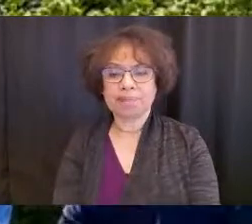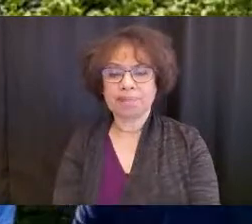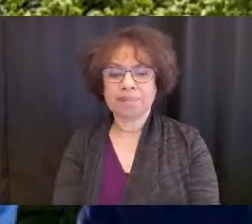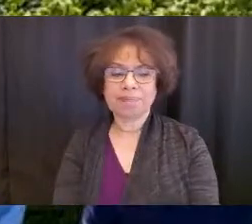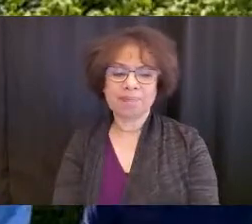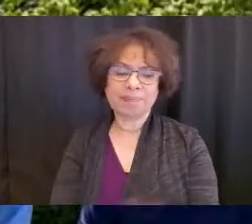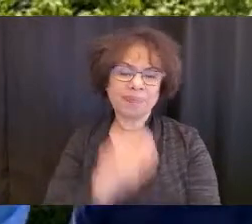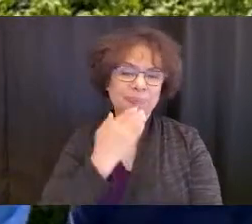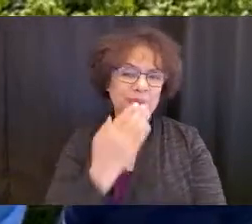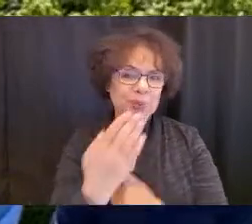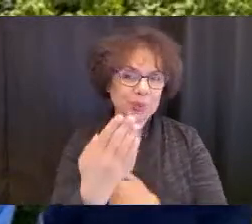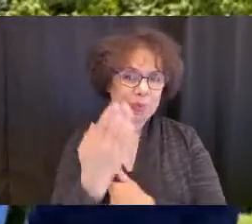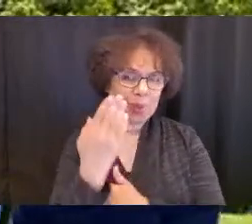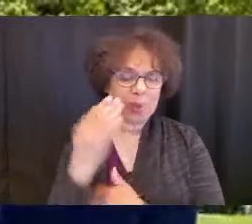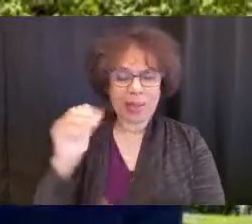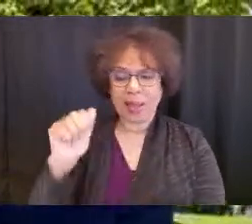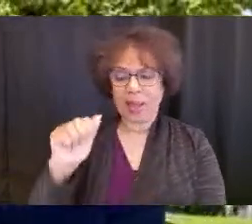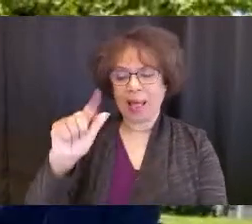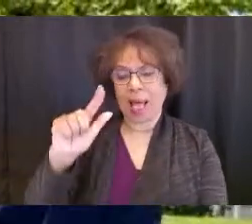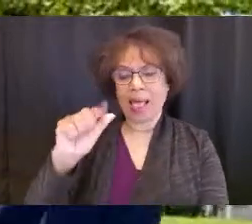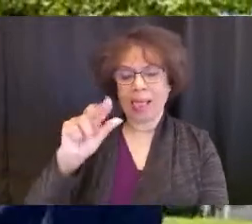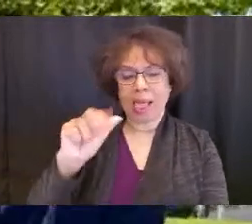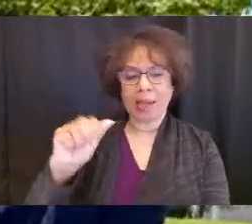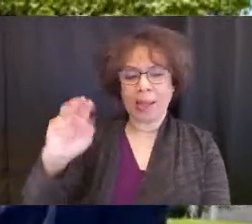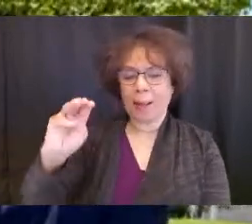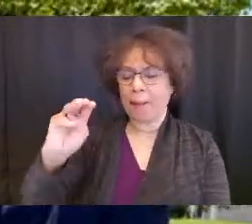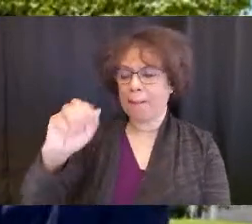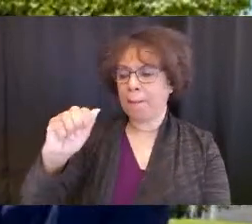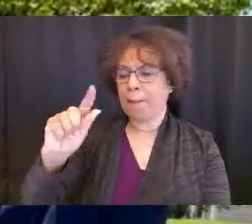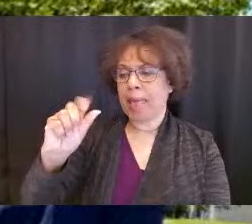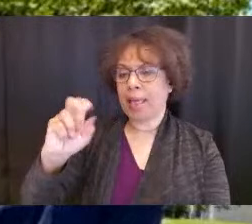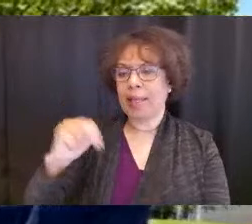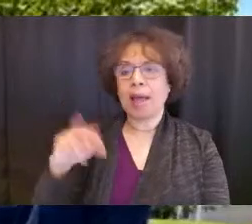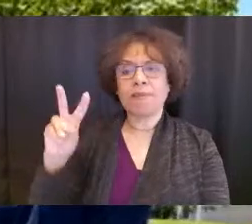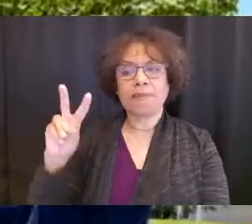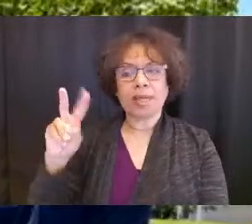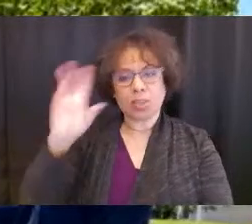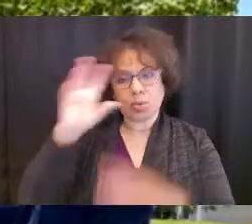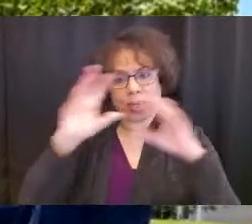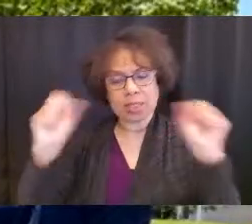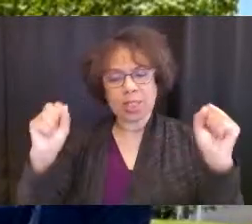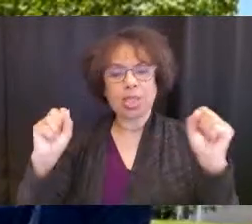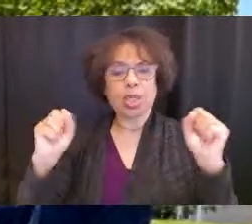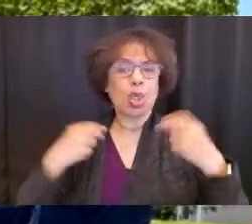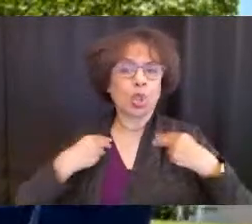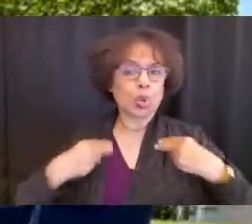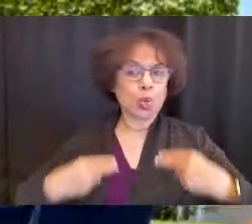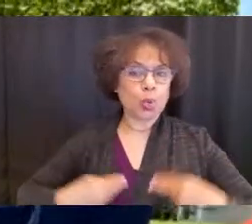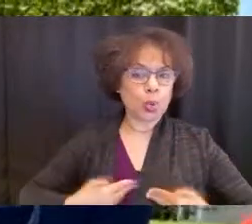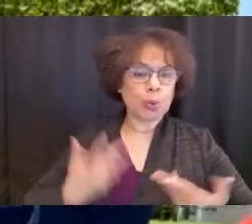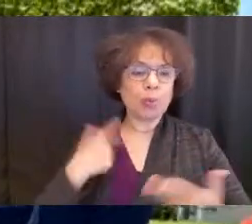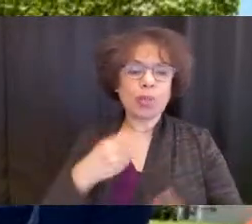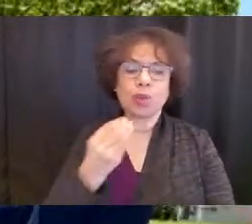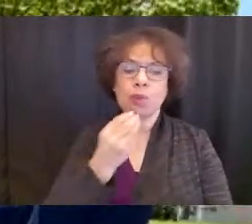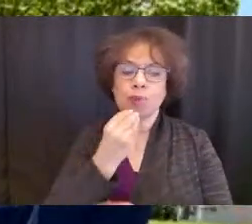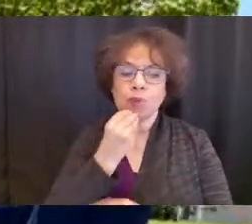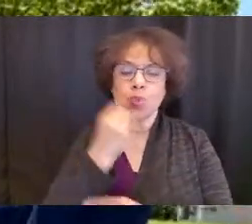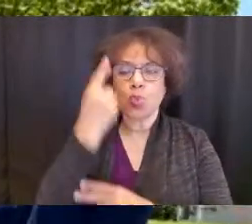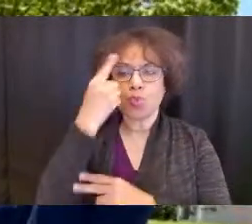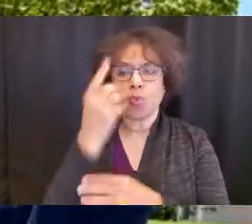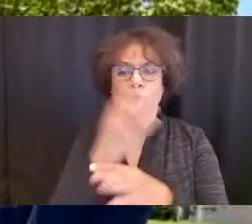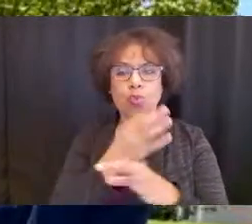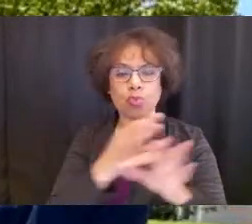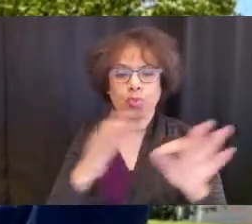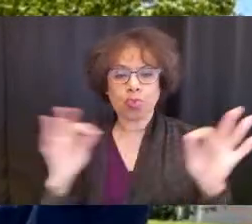Good morning. My name is Alana Mallon, and I'm the Vice Mayor of Cambridge and the Community and Government Relations Director at Food for Free, a food access and food